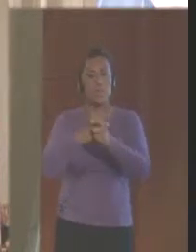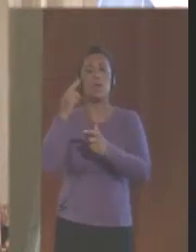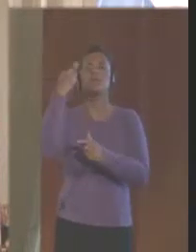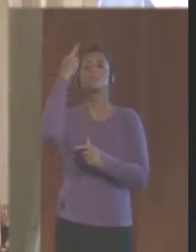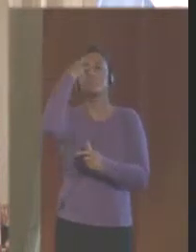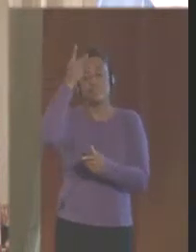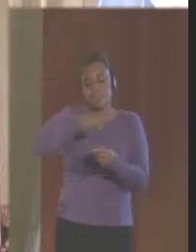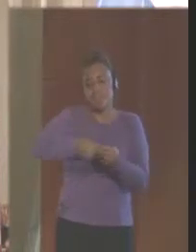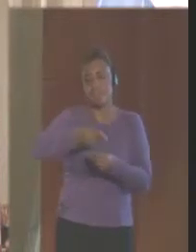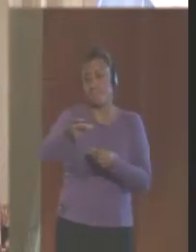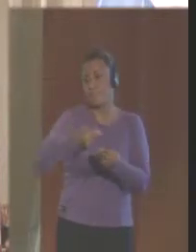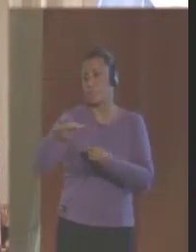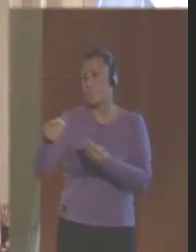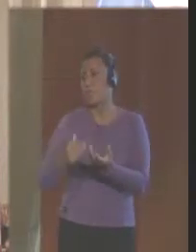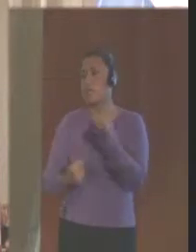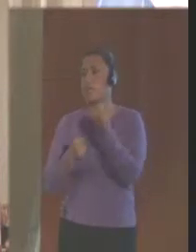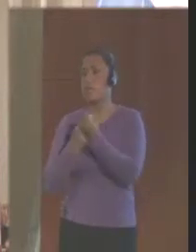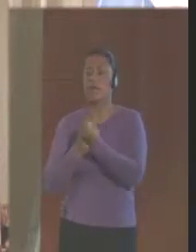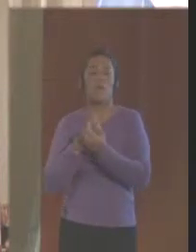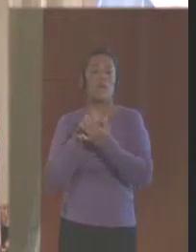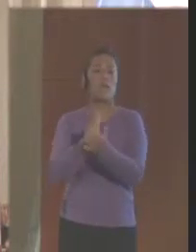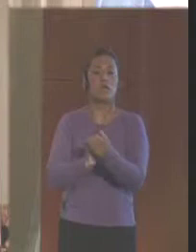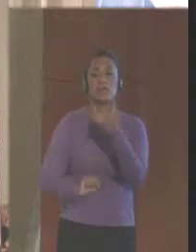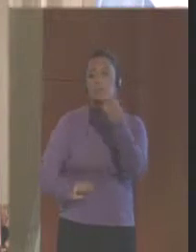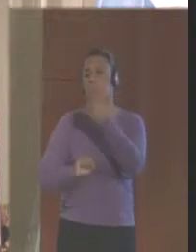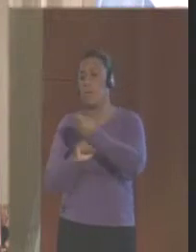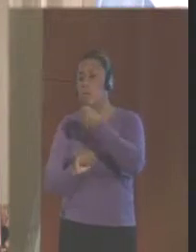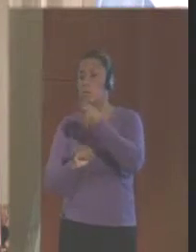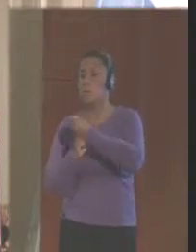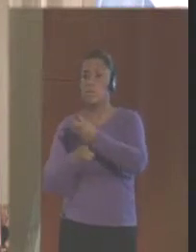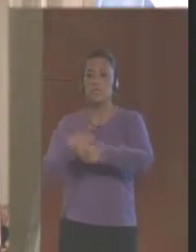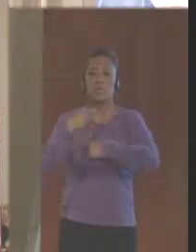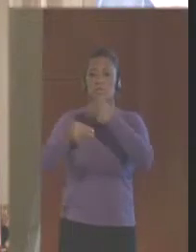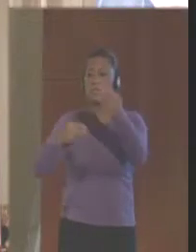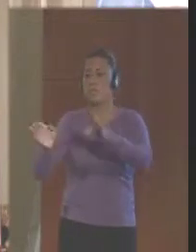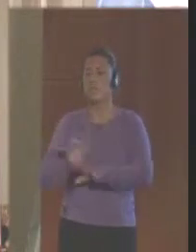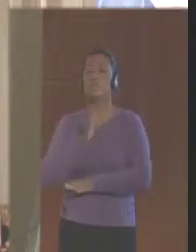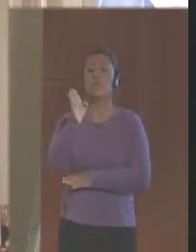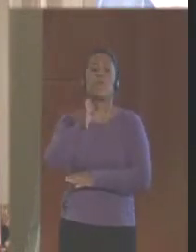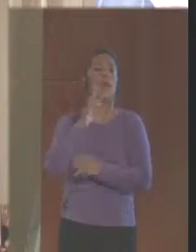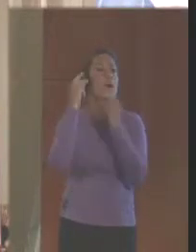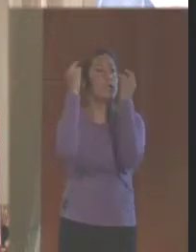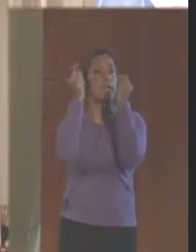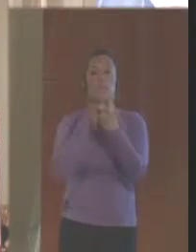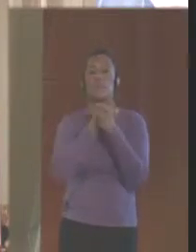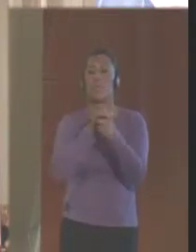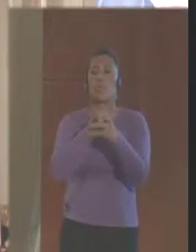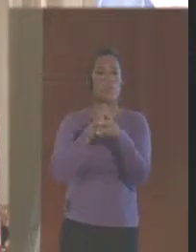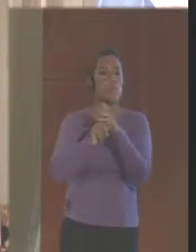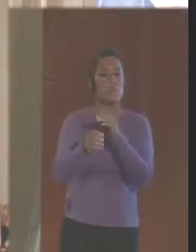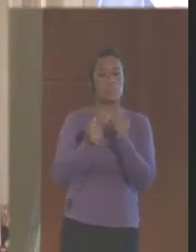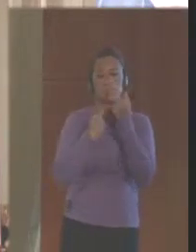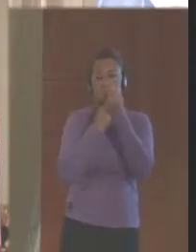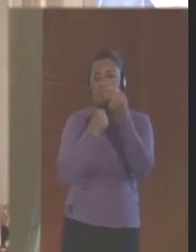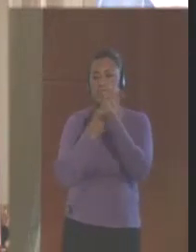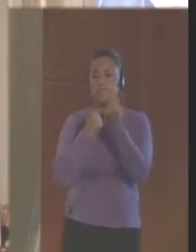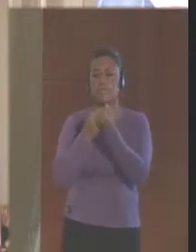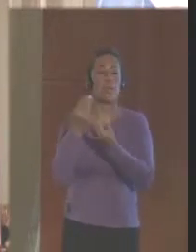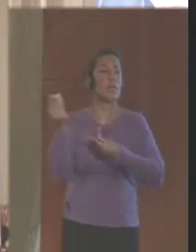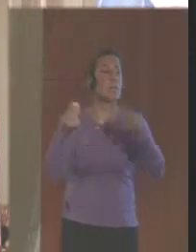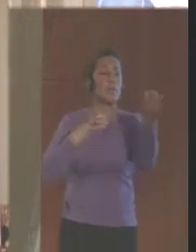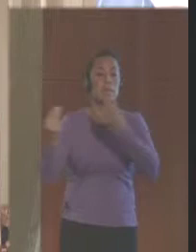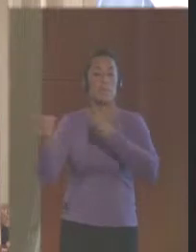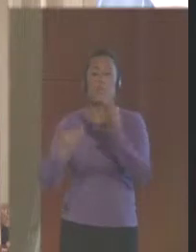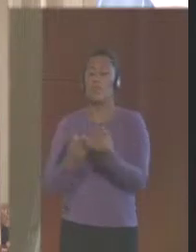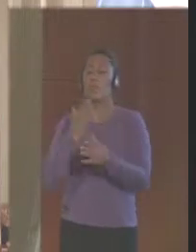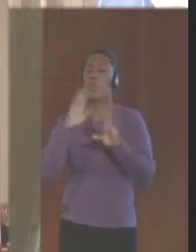event rather than being a function of damage incurred. Trinidad and Tobago is one of the founding members